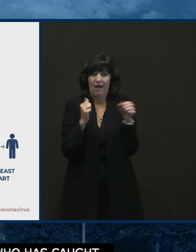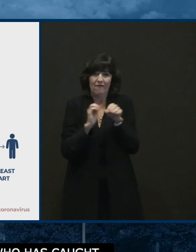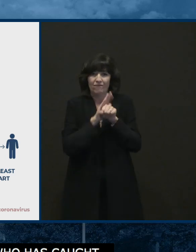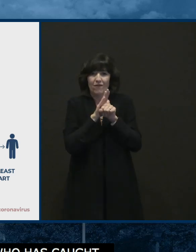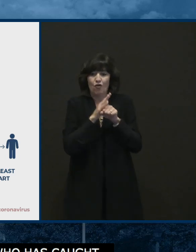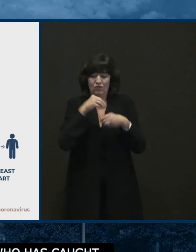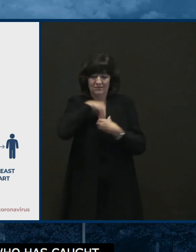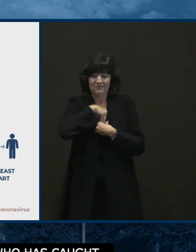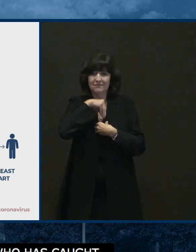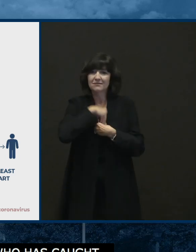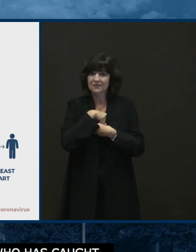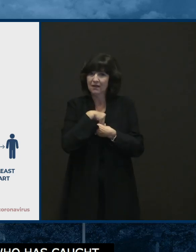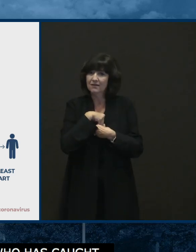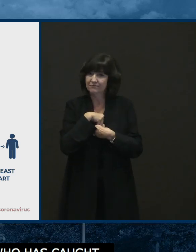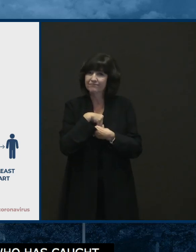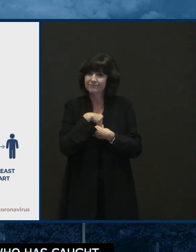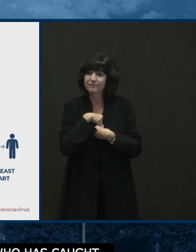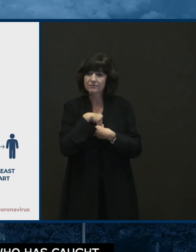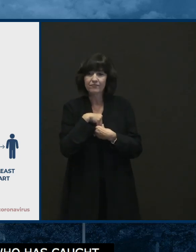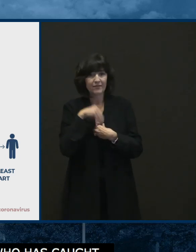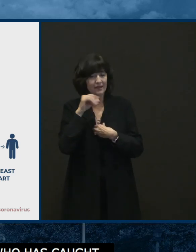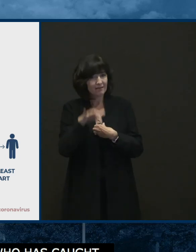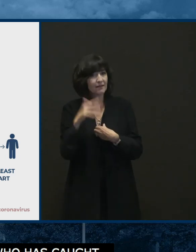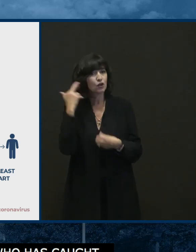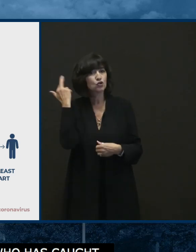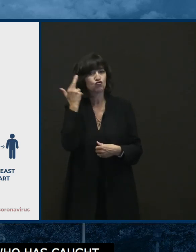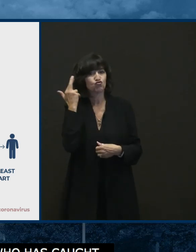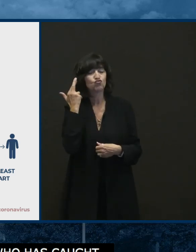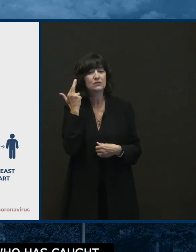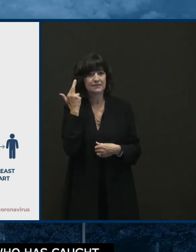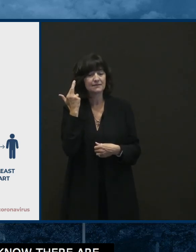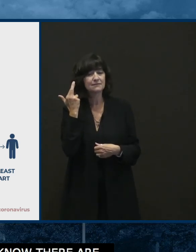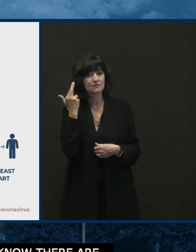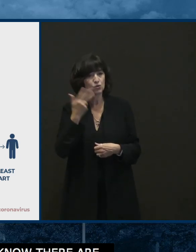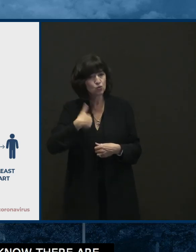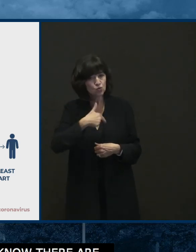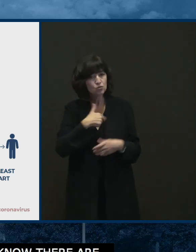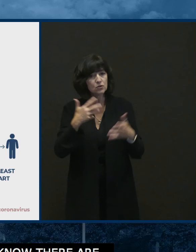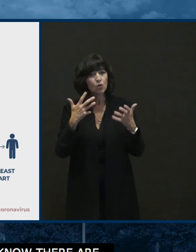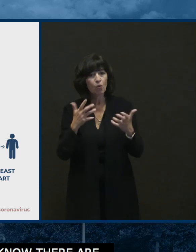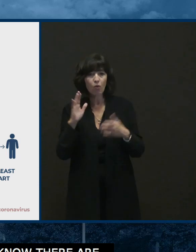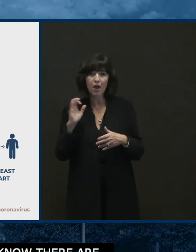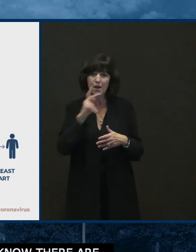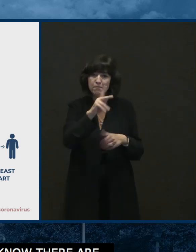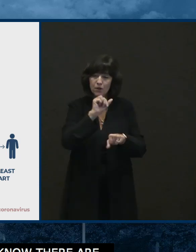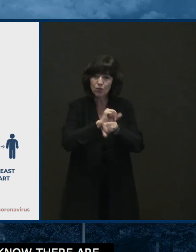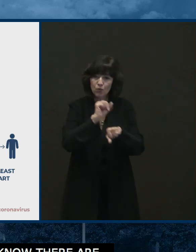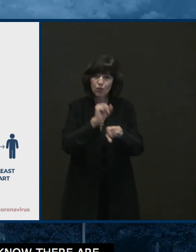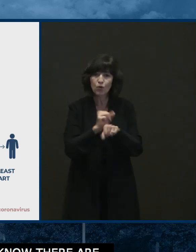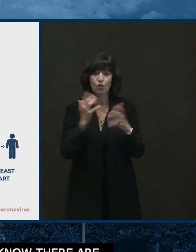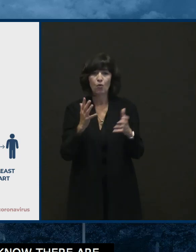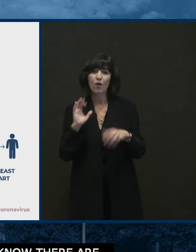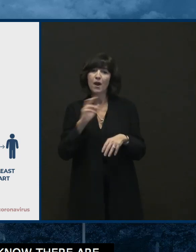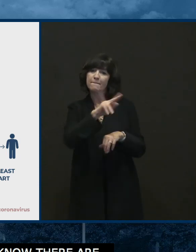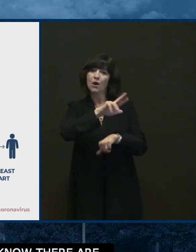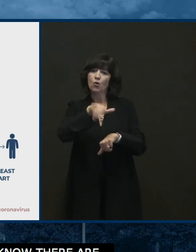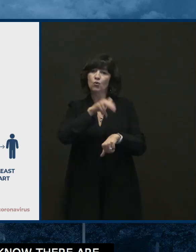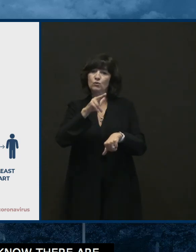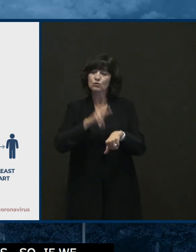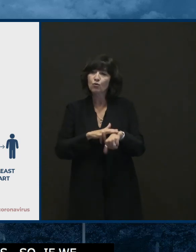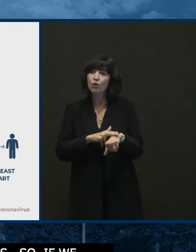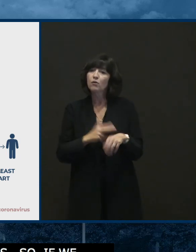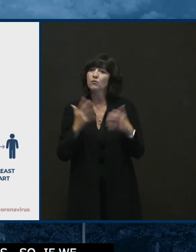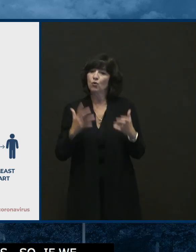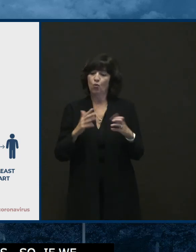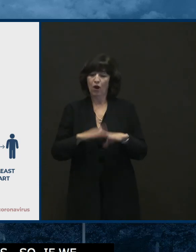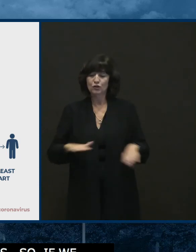to, again, get it back to a more normal economy with people back to work and with more children in front